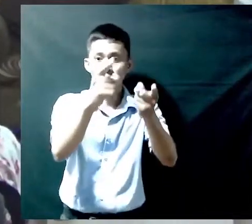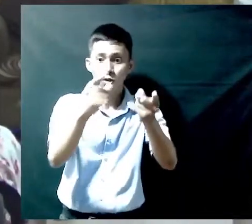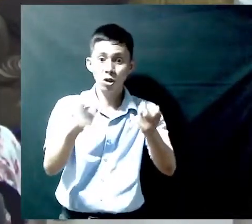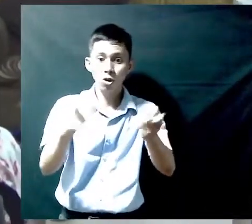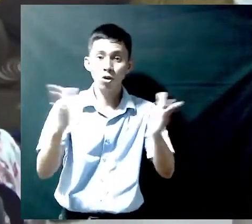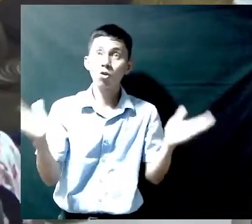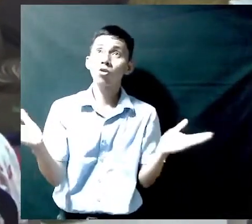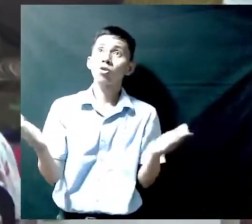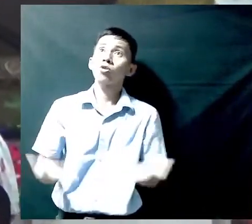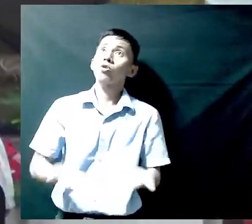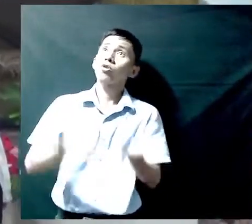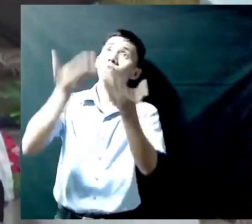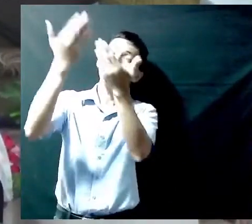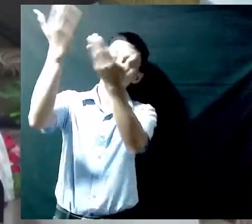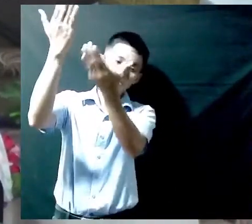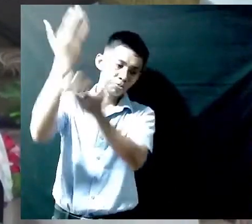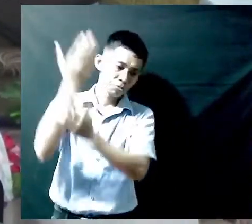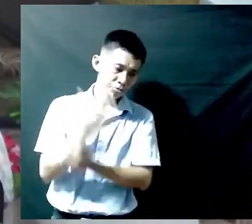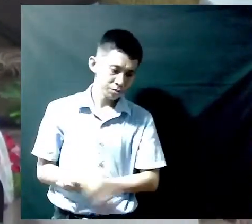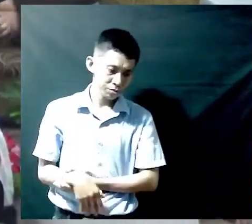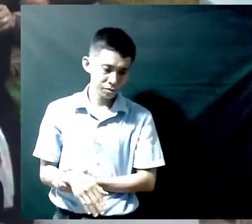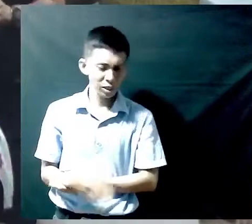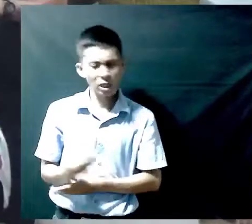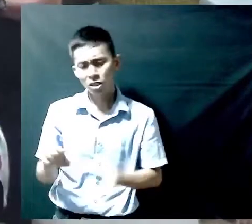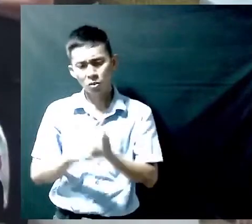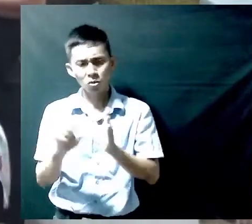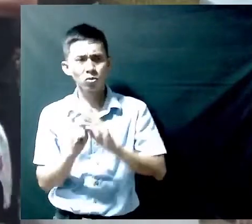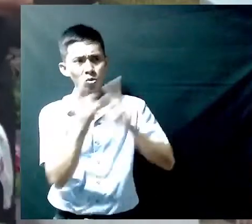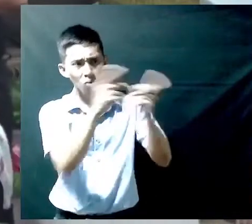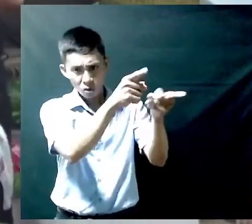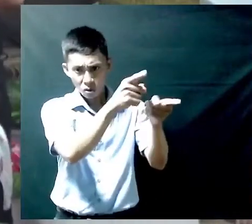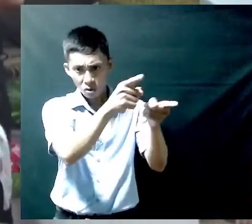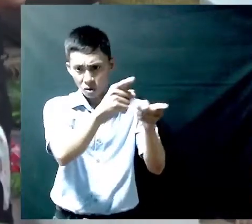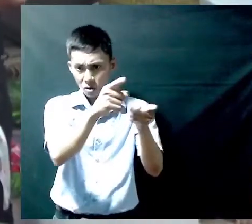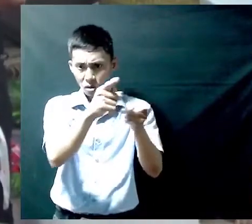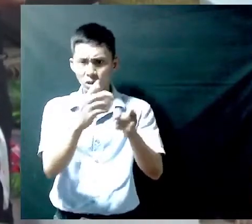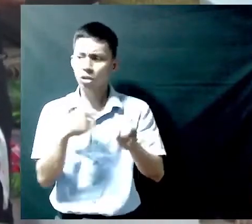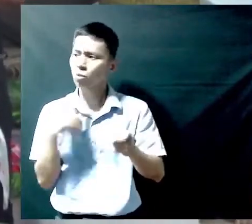Lord, sinabi namin, yes, Lord. Nung kami pumunta rito, we burned the bridge.